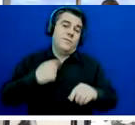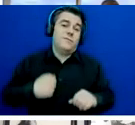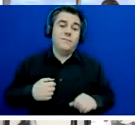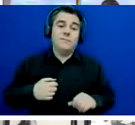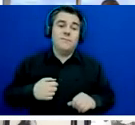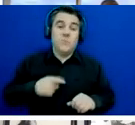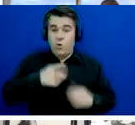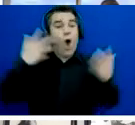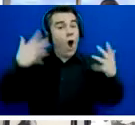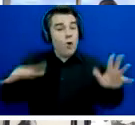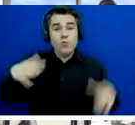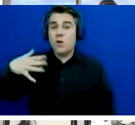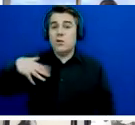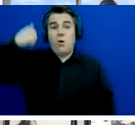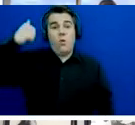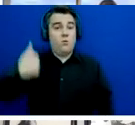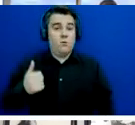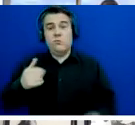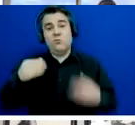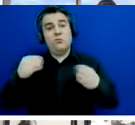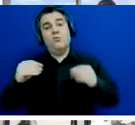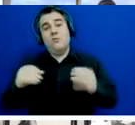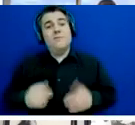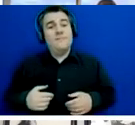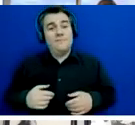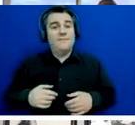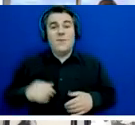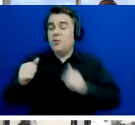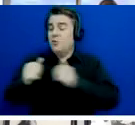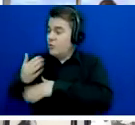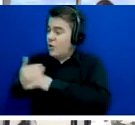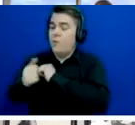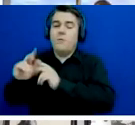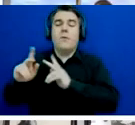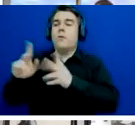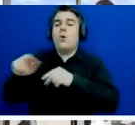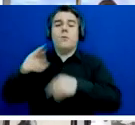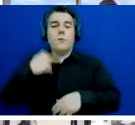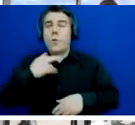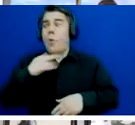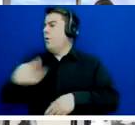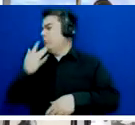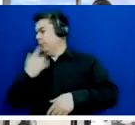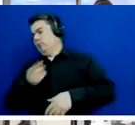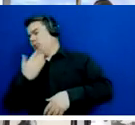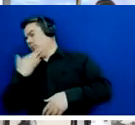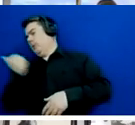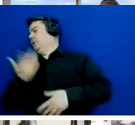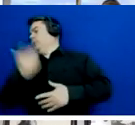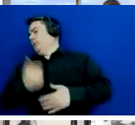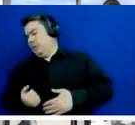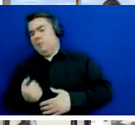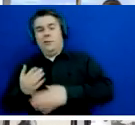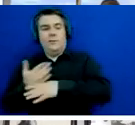you realize it or not. We share the things that we love with the people that we love, right? You go to a restaurant, and, oh, you gotta try this for us. They have the best spaghetti or